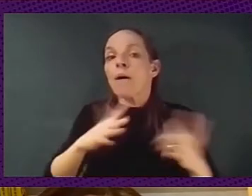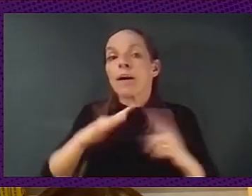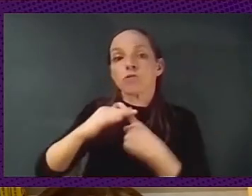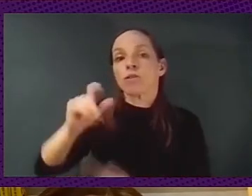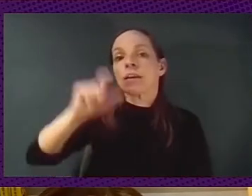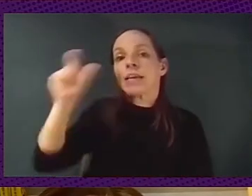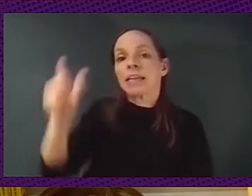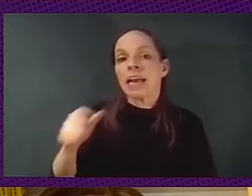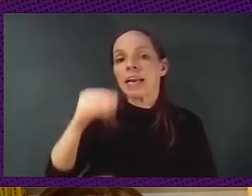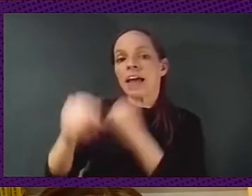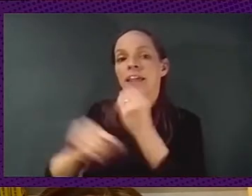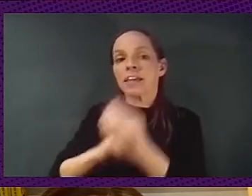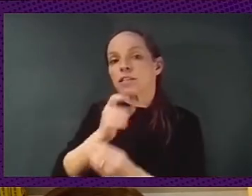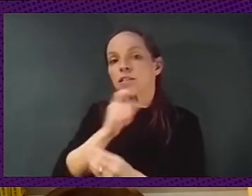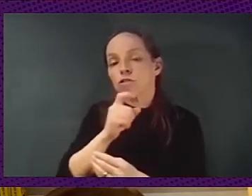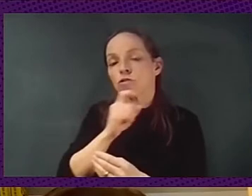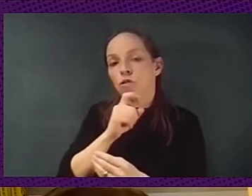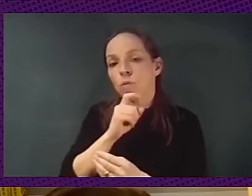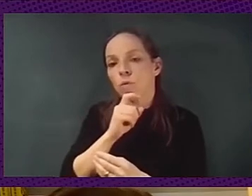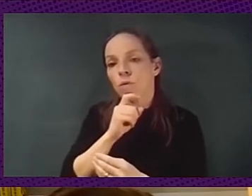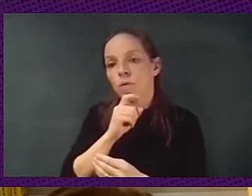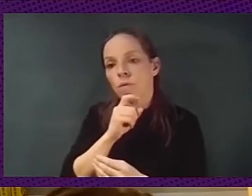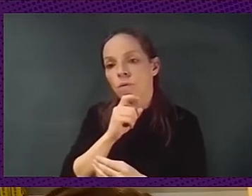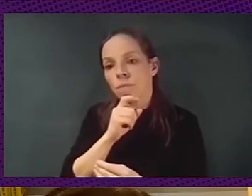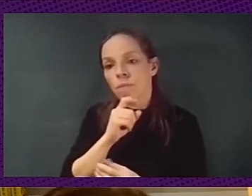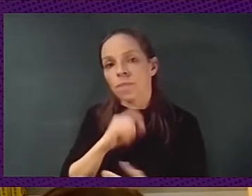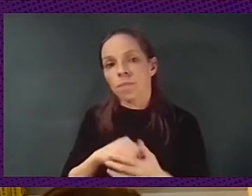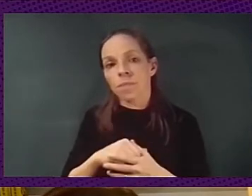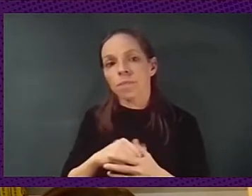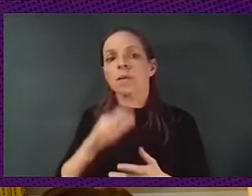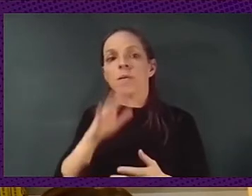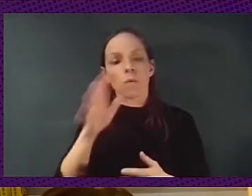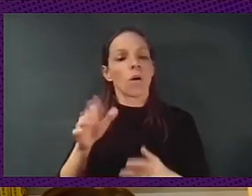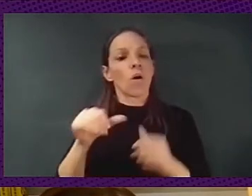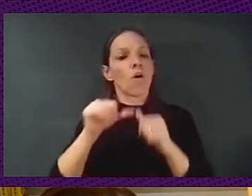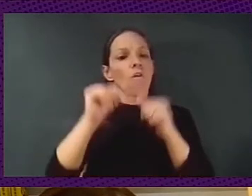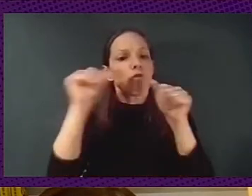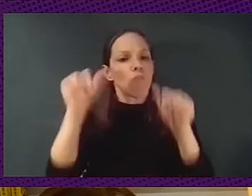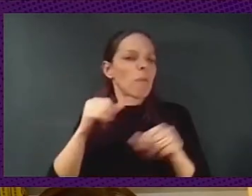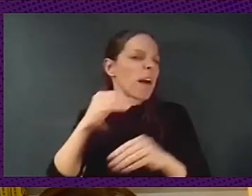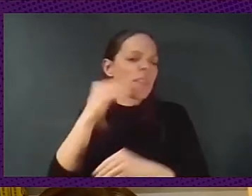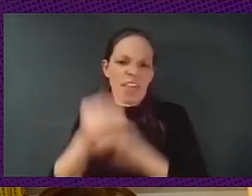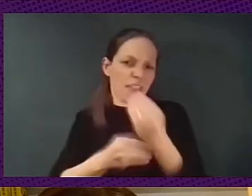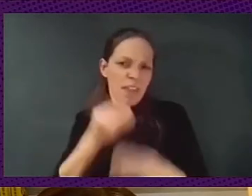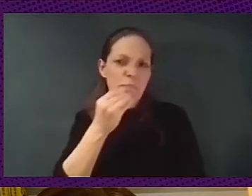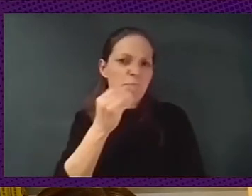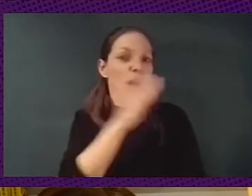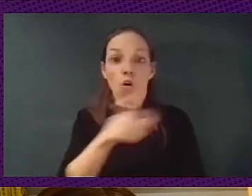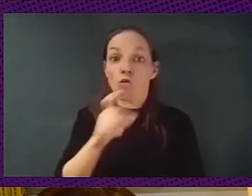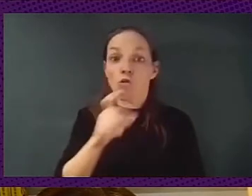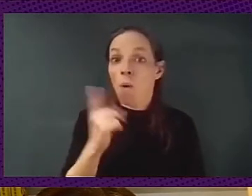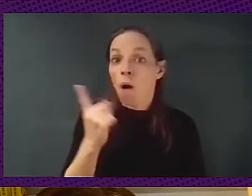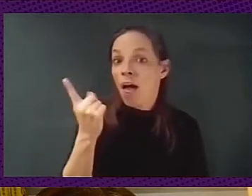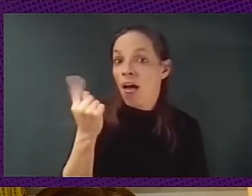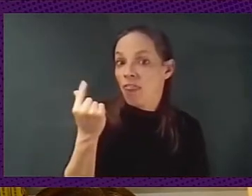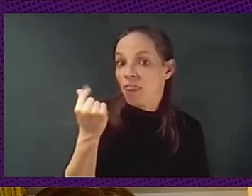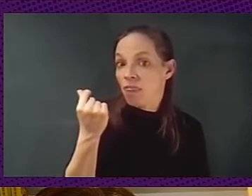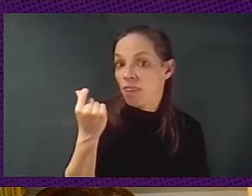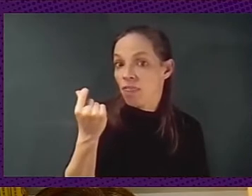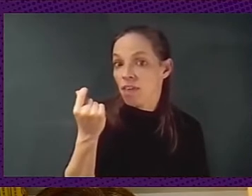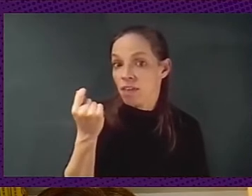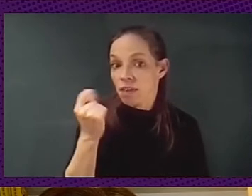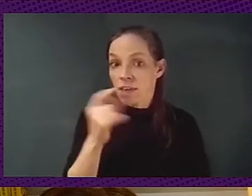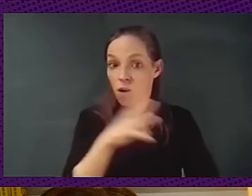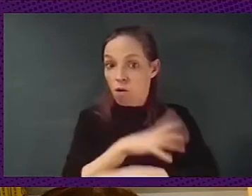That's the way, having that money, you told something that was very interesting, public money, public